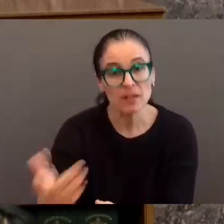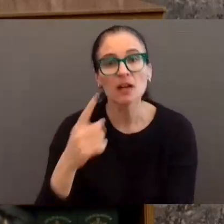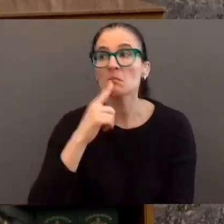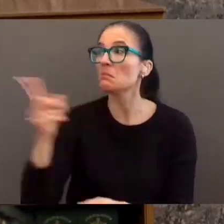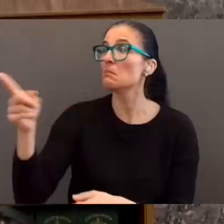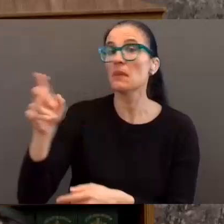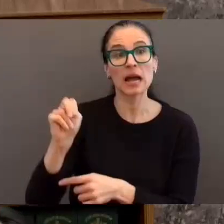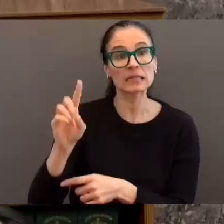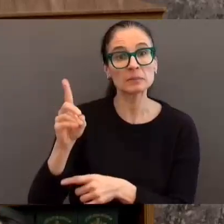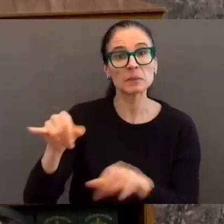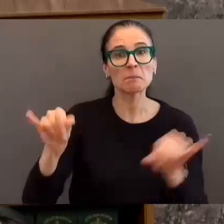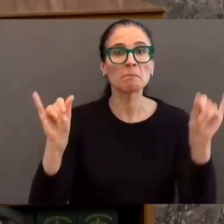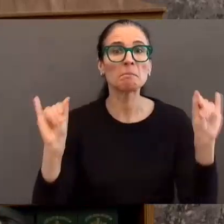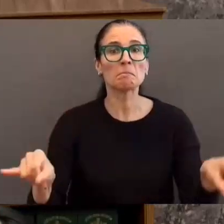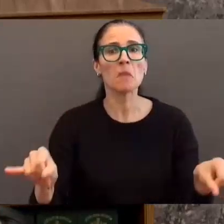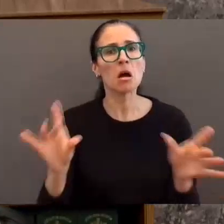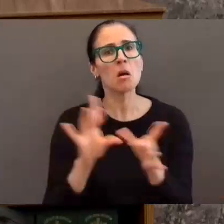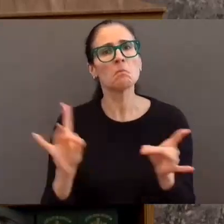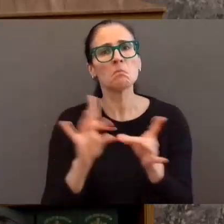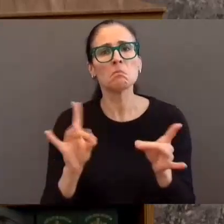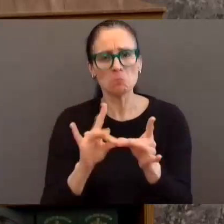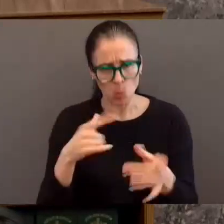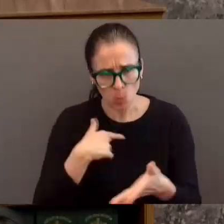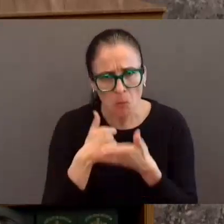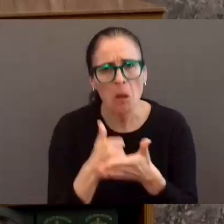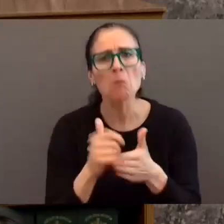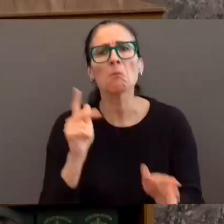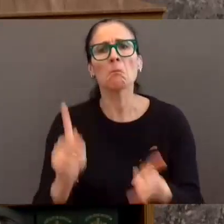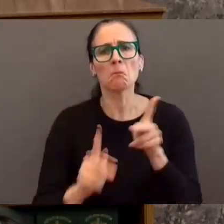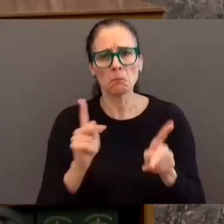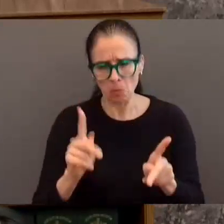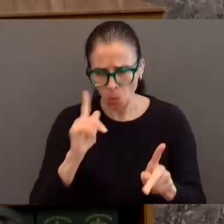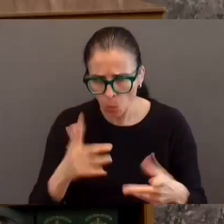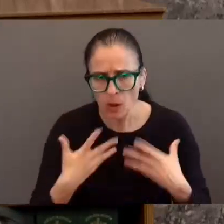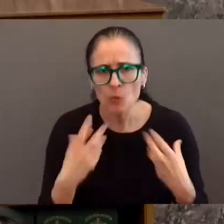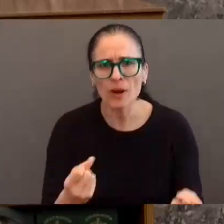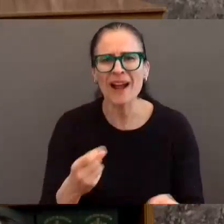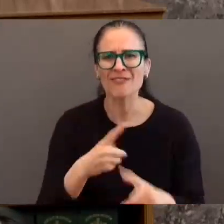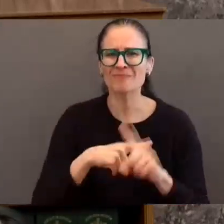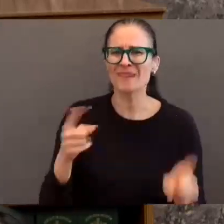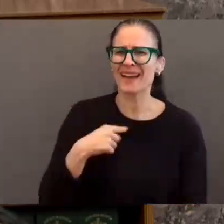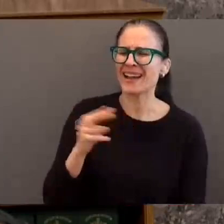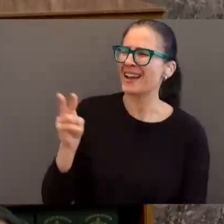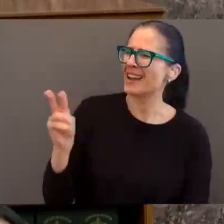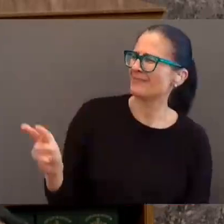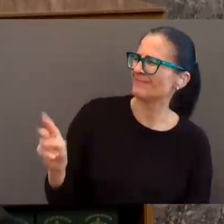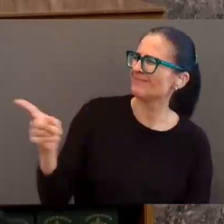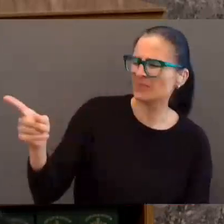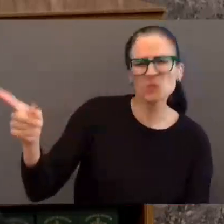lives, be straight up with British Columbians, admit its policy has failed, and shut down these drug dens?